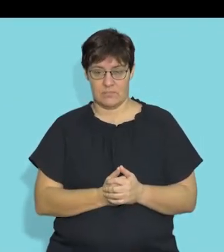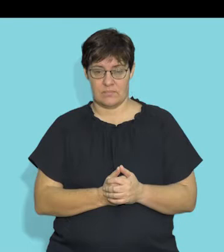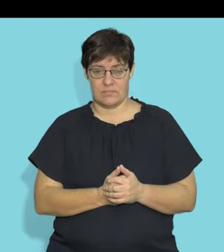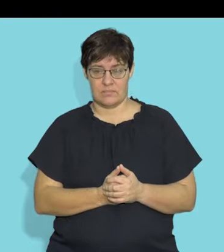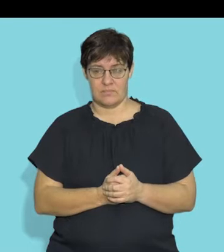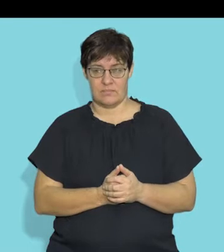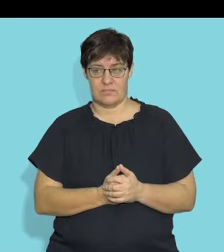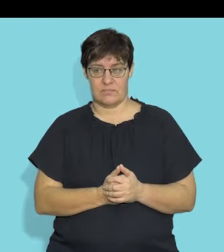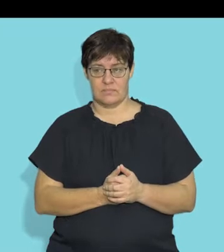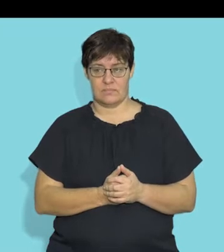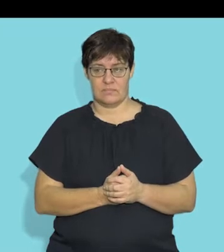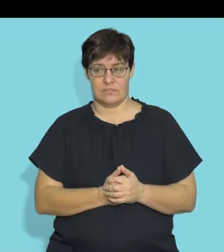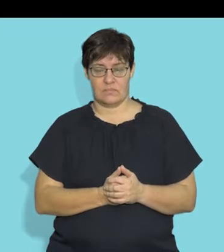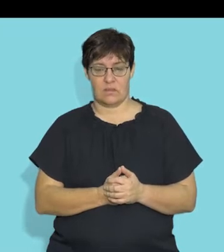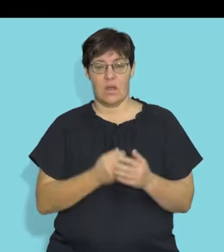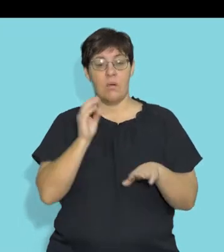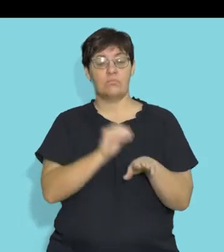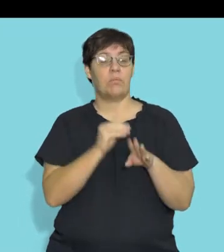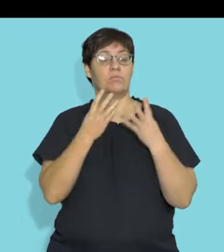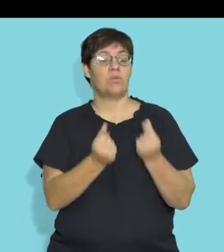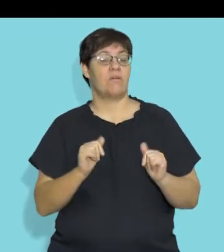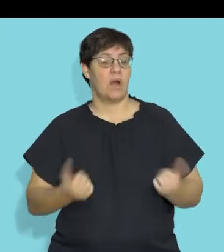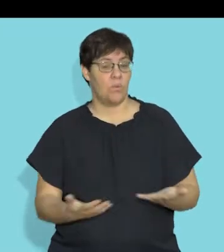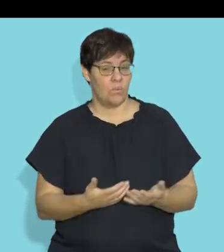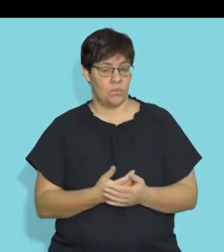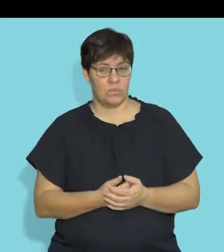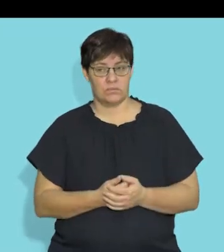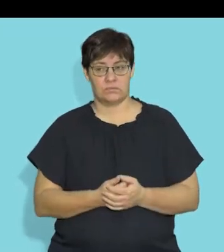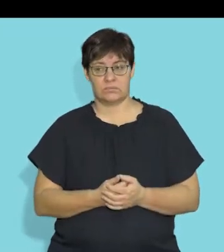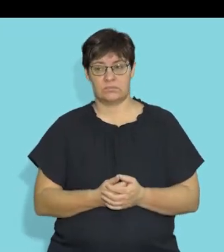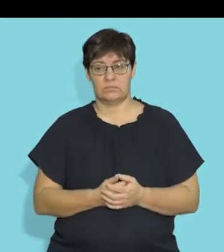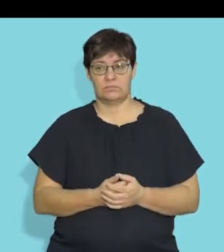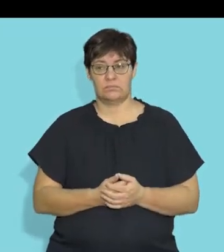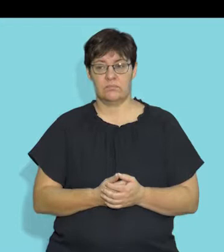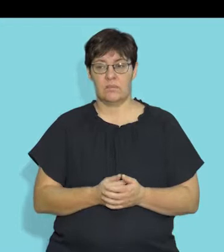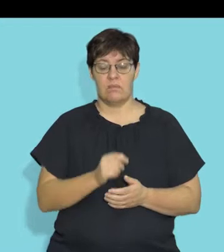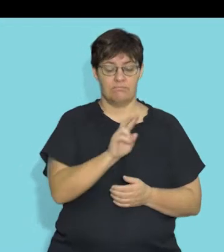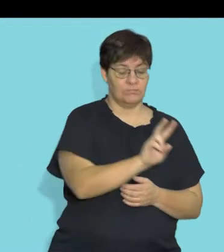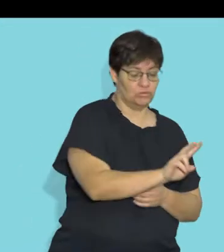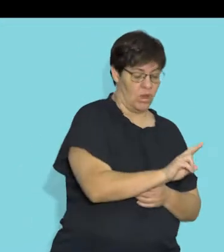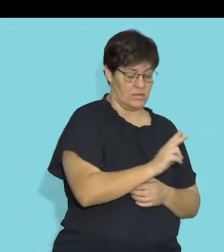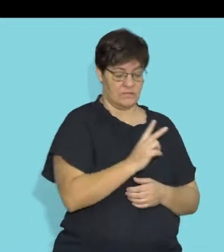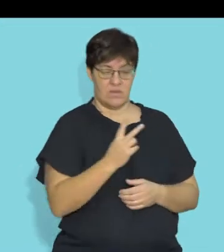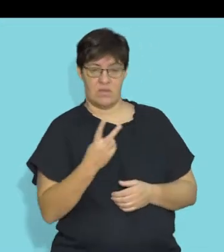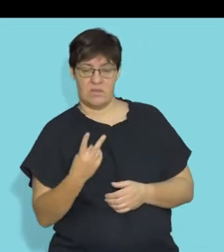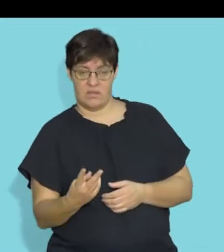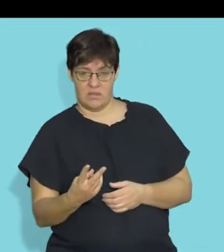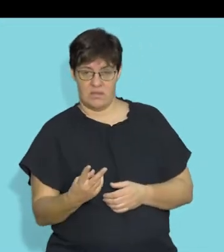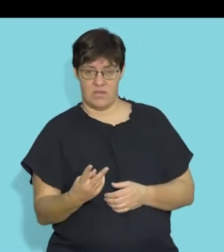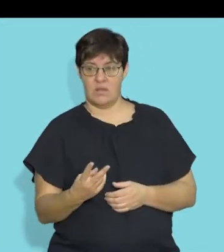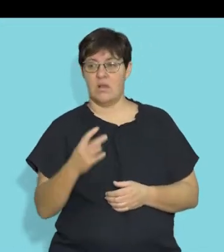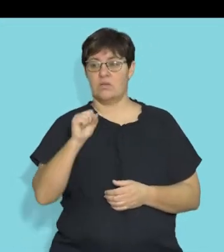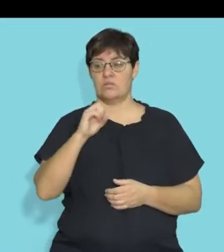Right? How would we solve the problem? What we would do, we can transfer this stock to the Solo branch. That